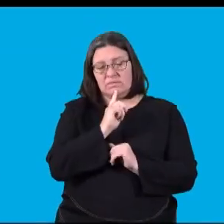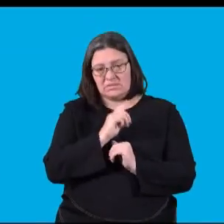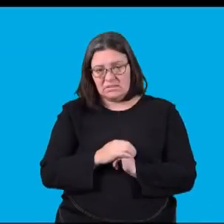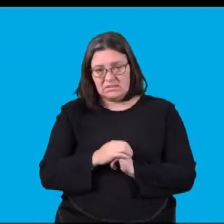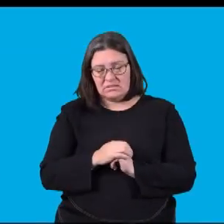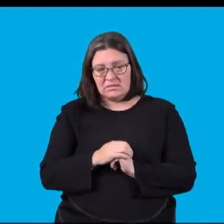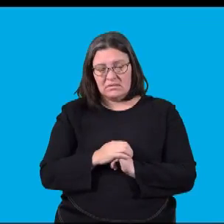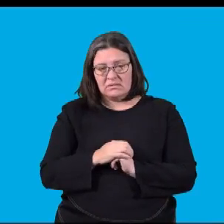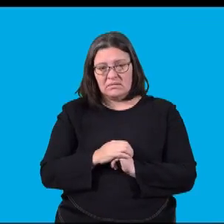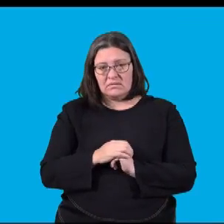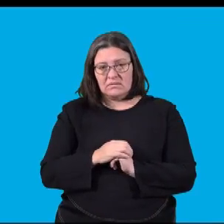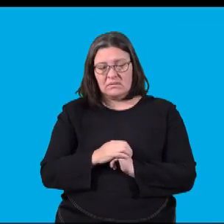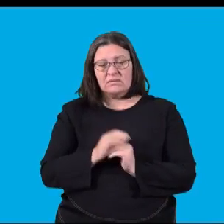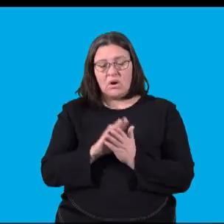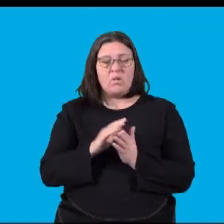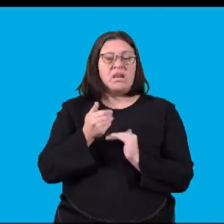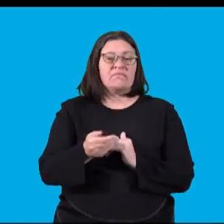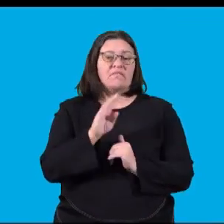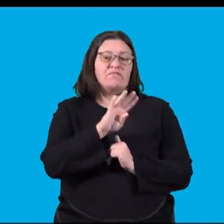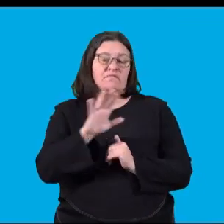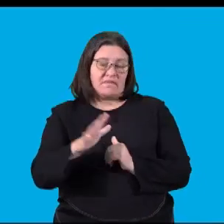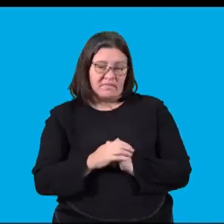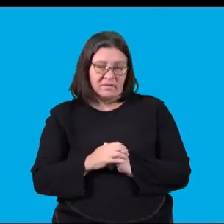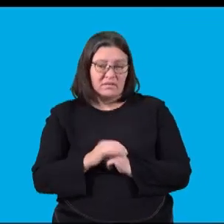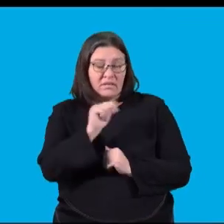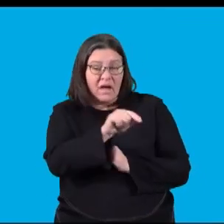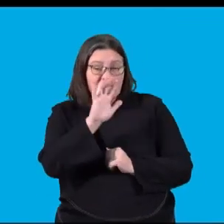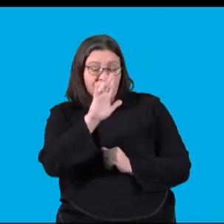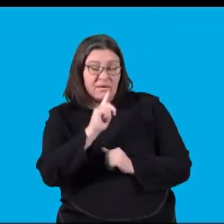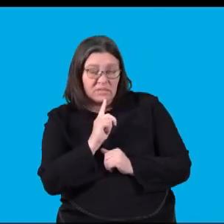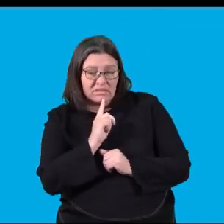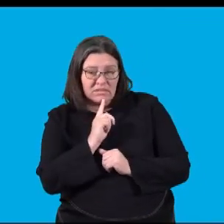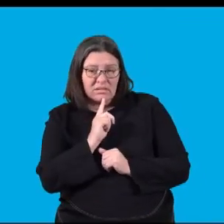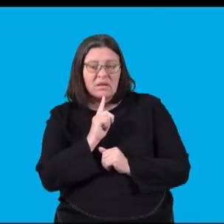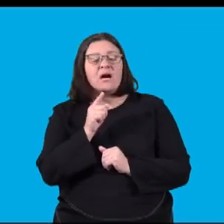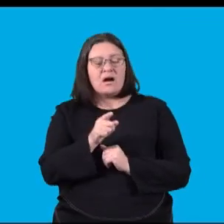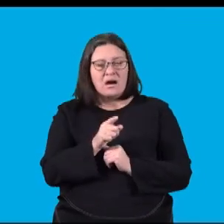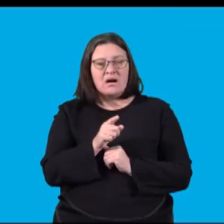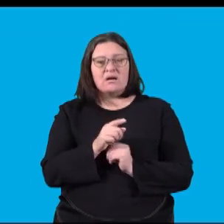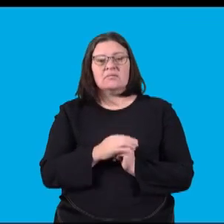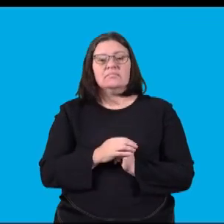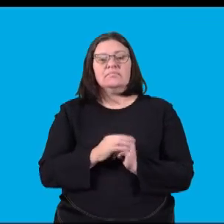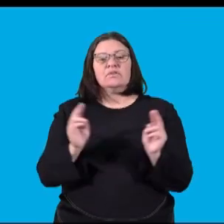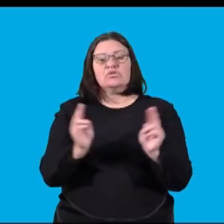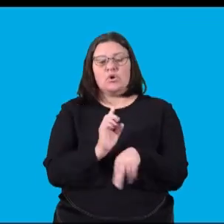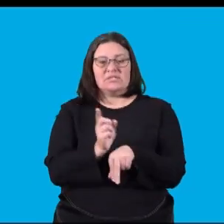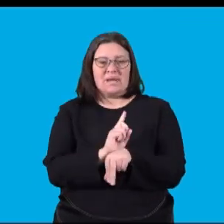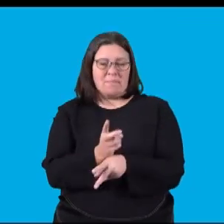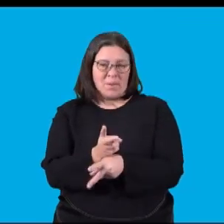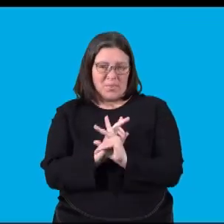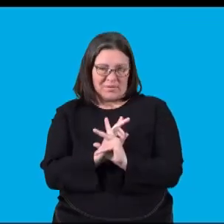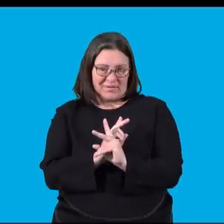5,000. You now remain with 45. That 5,000 therefore comes and becomes your